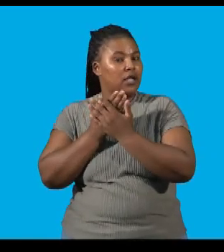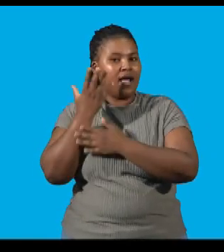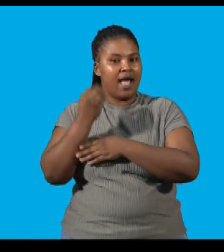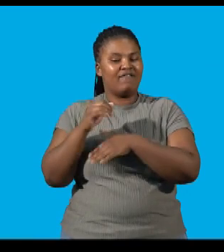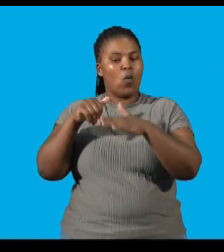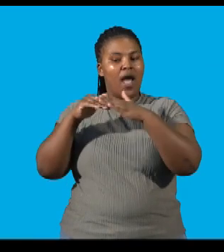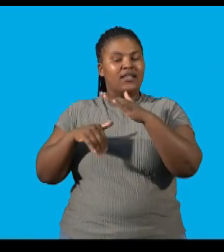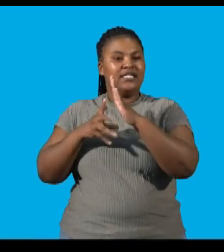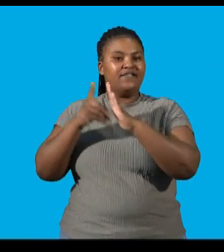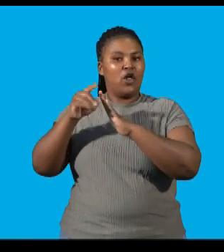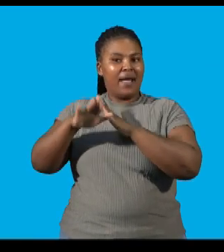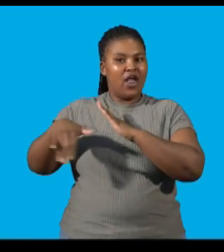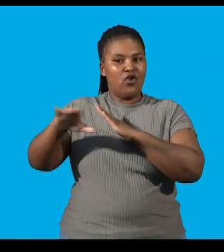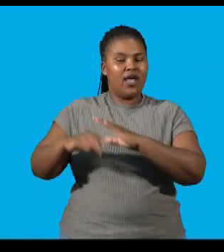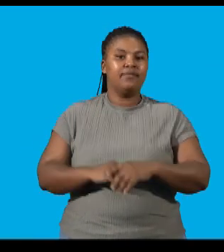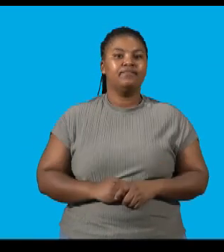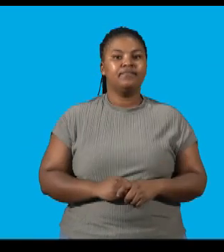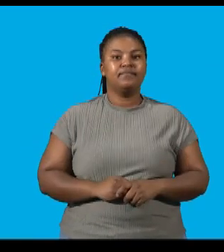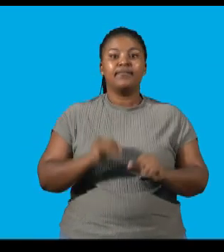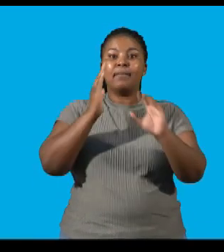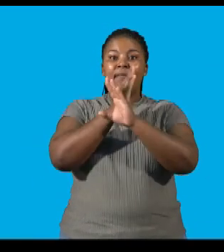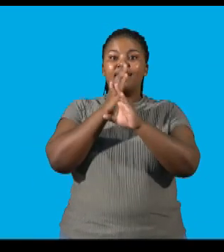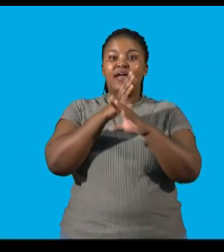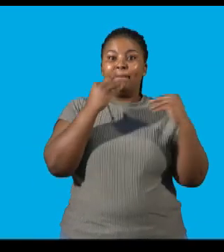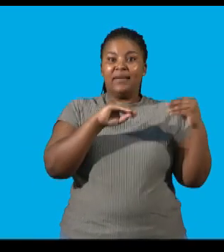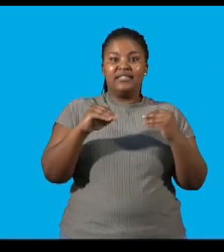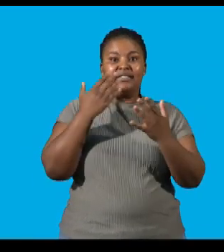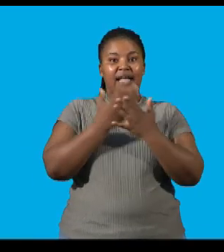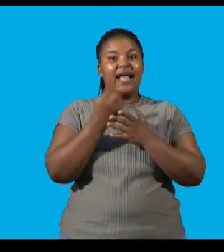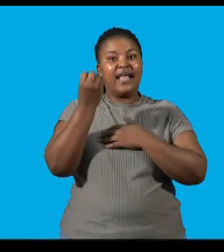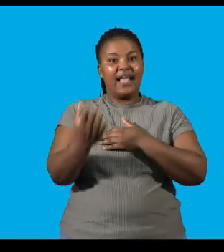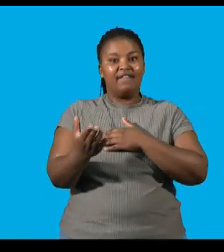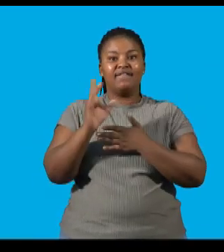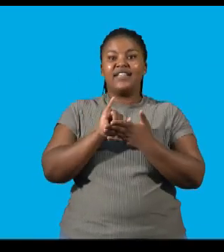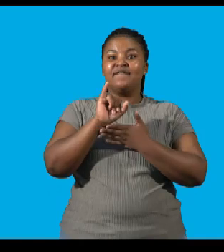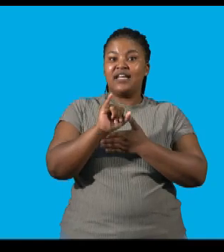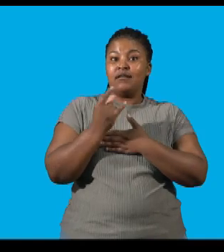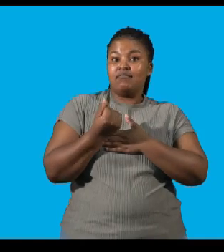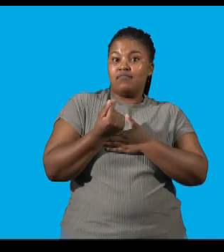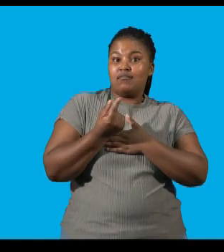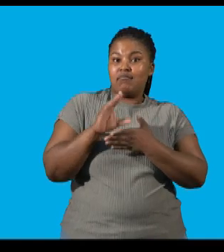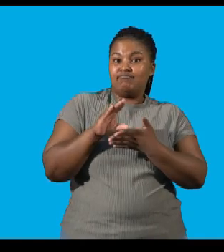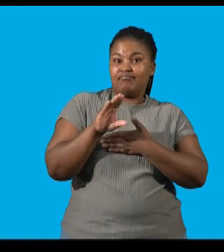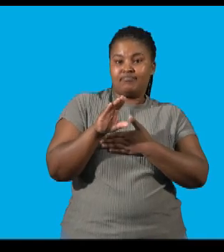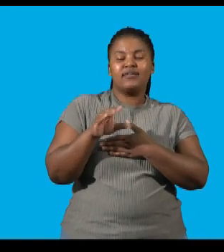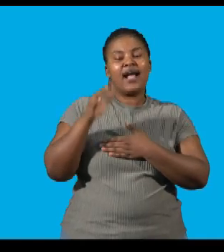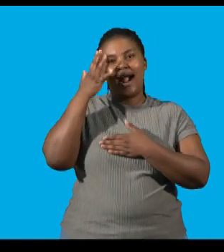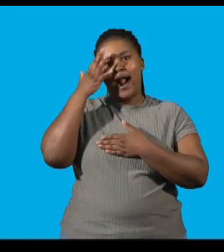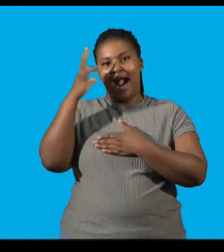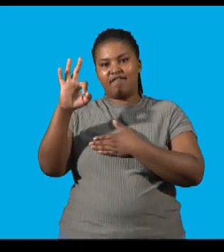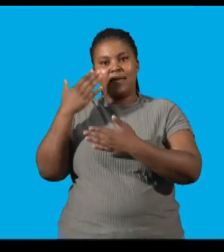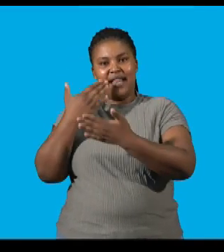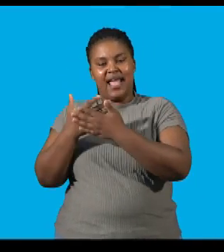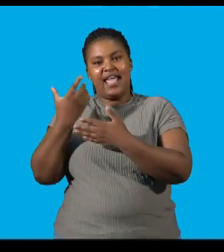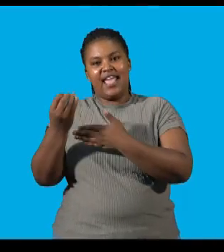underdeveloped areas. The private businesses may provide investment capital while the